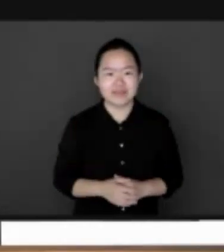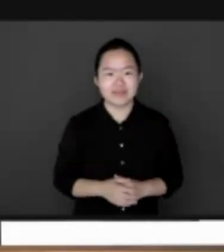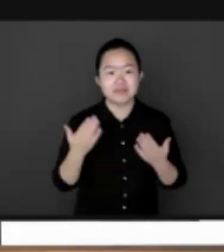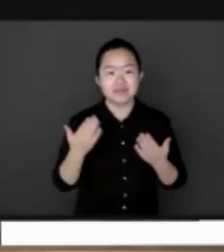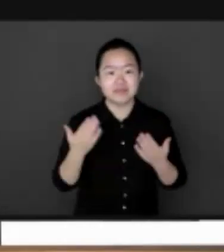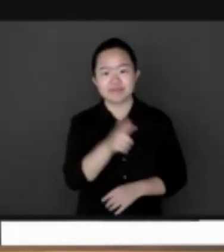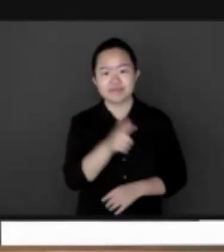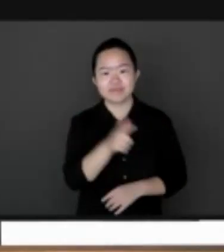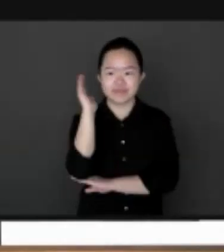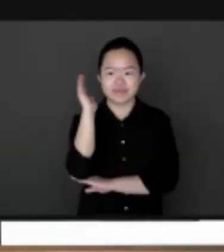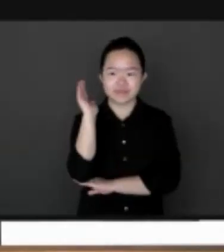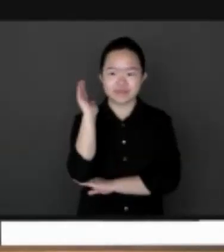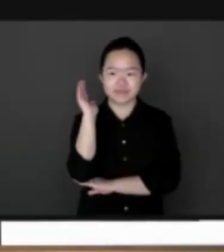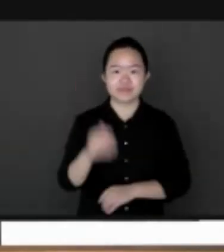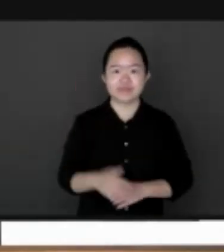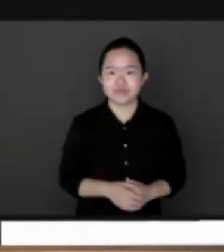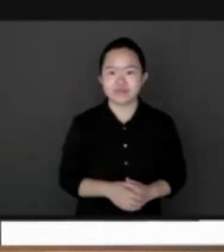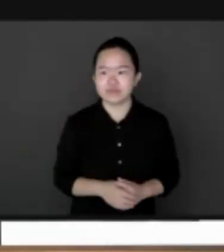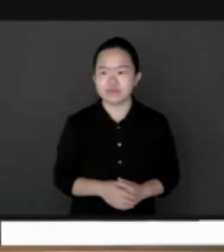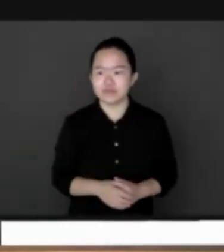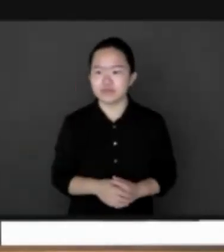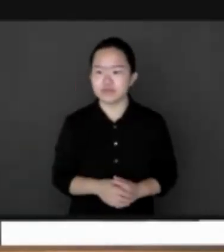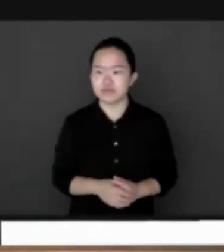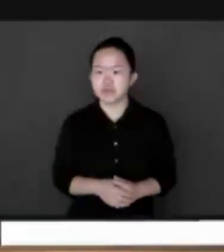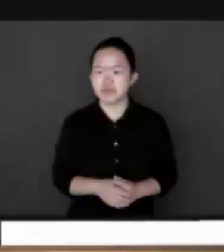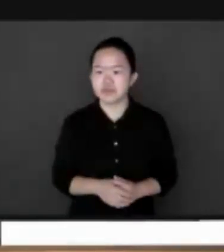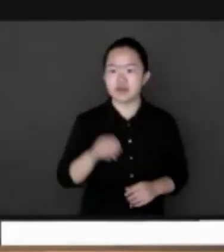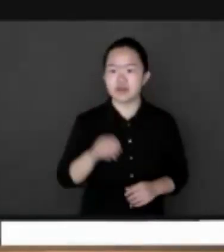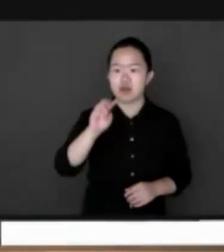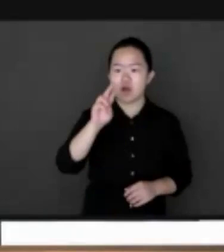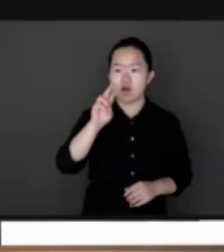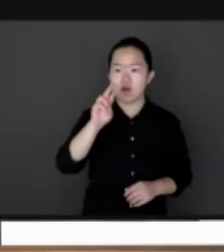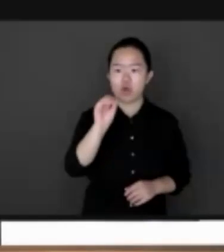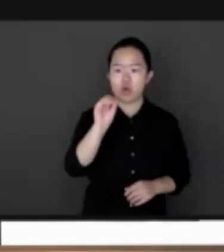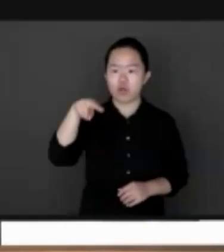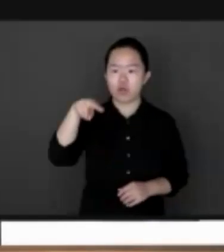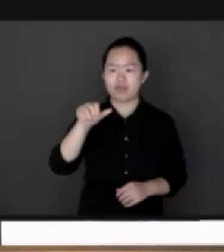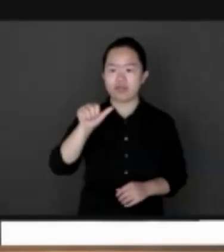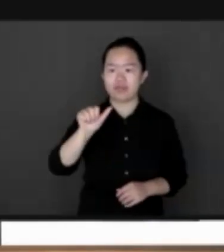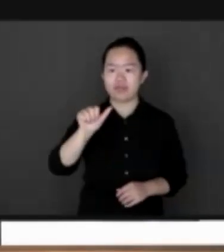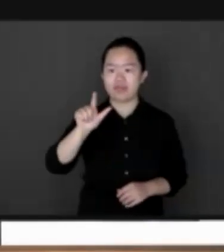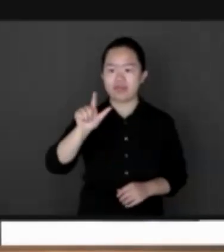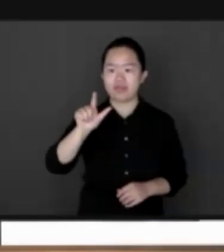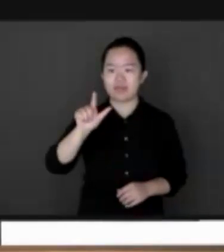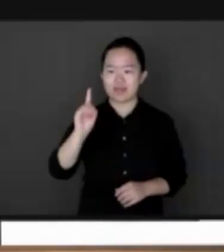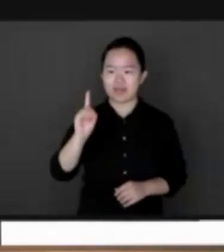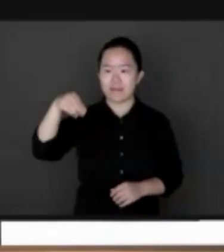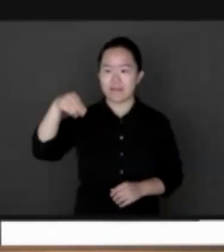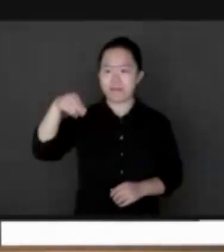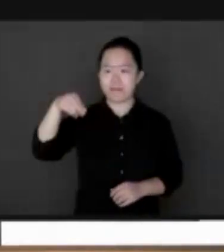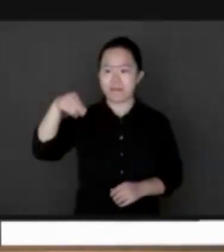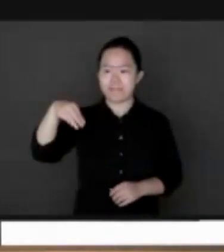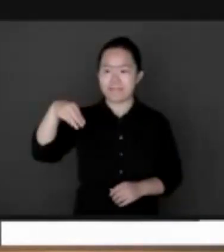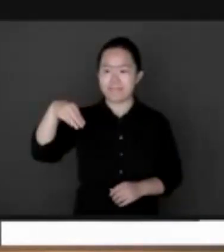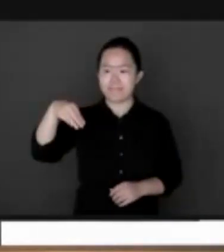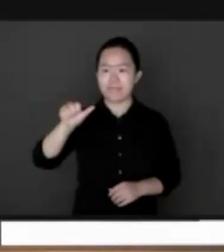the University of Vienna, is going to share with us some best practices and good ideas from the Austrian